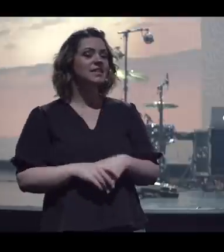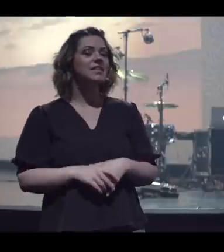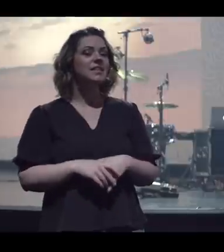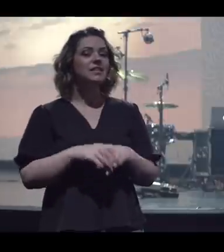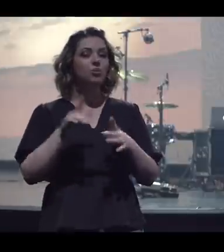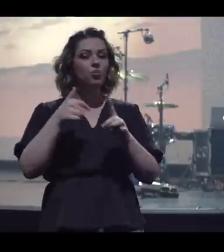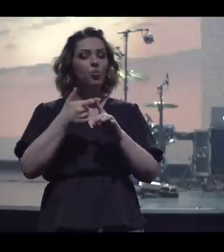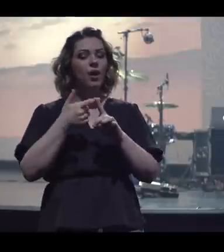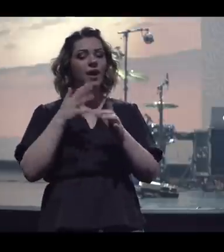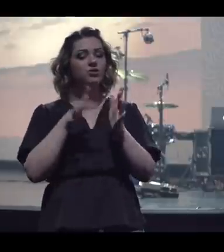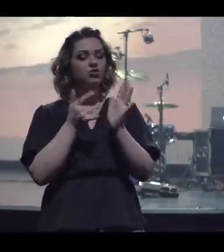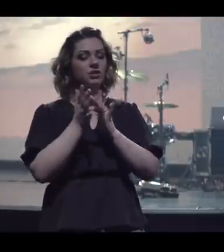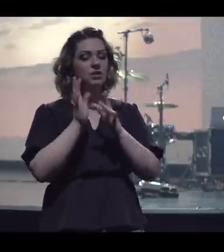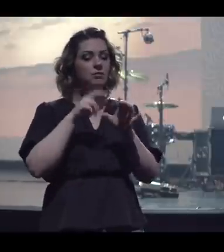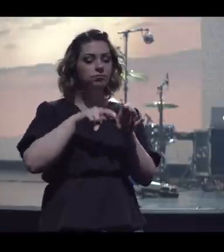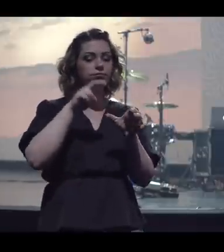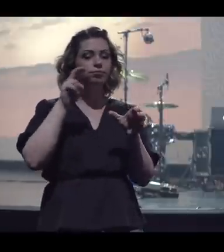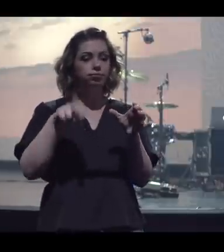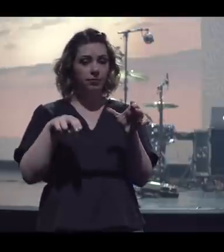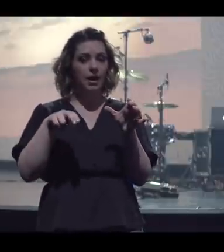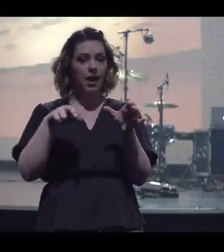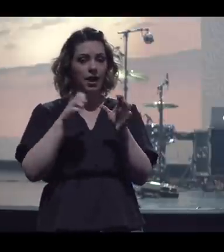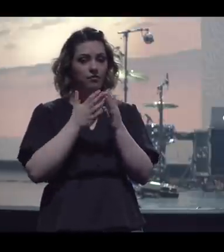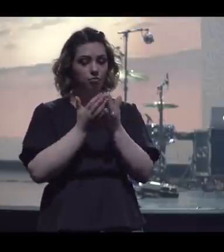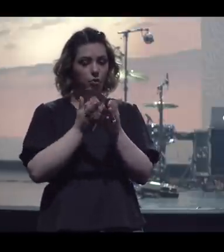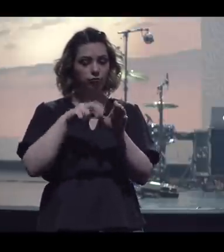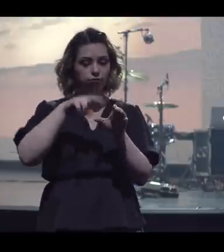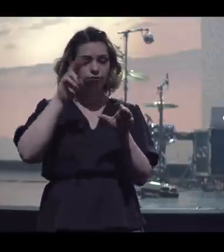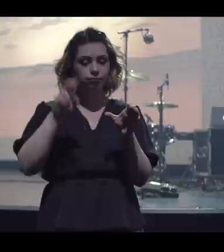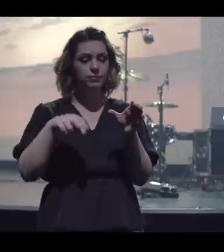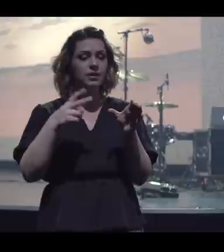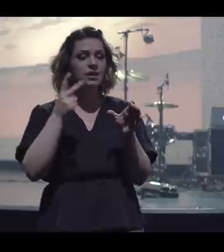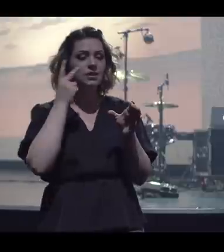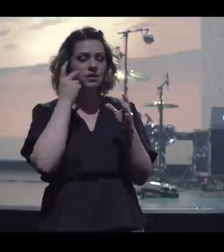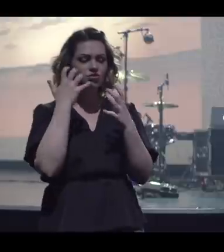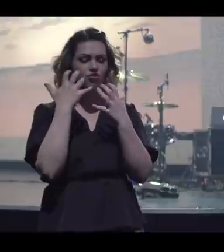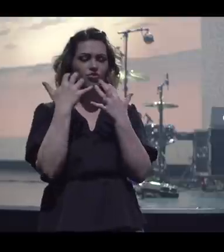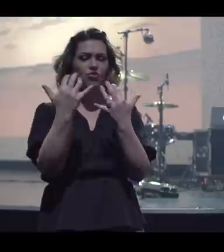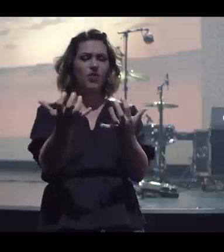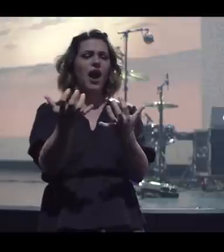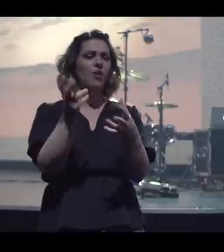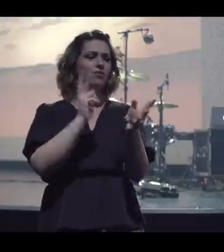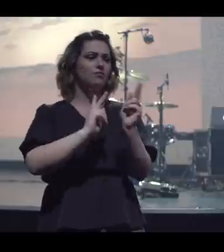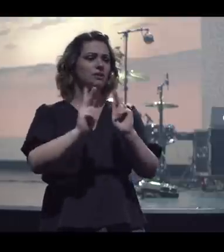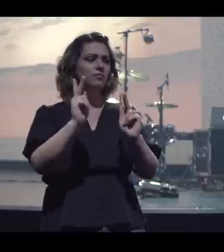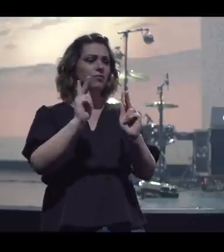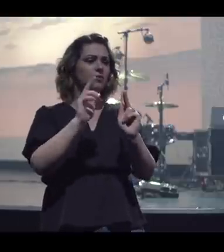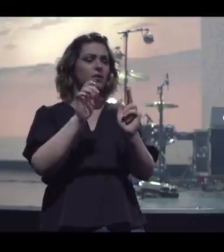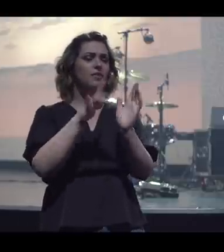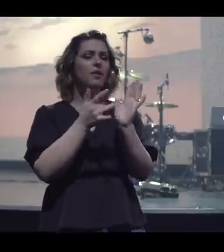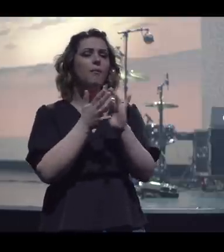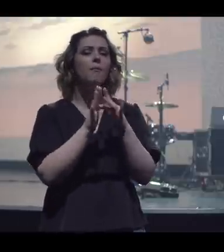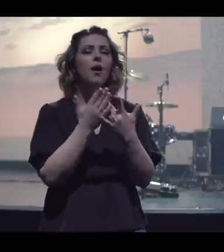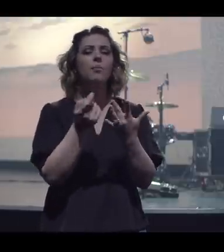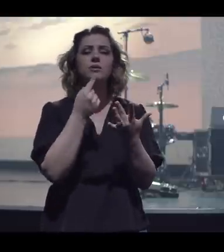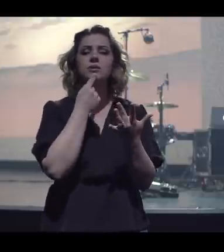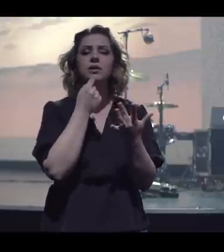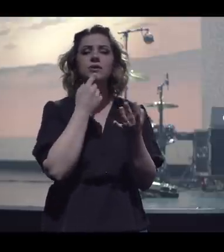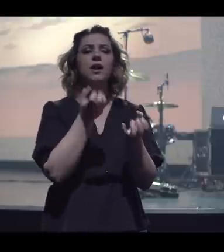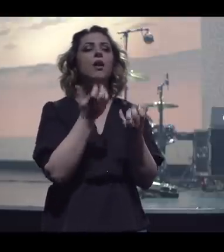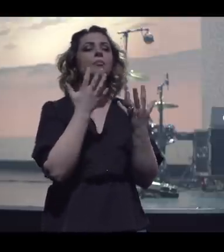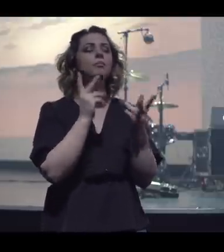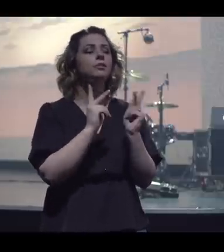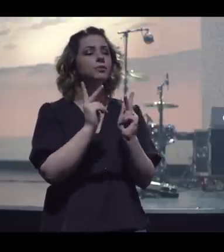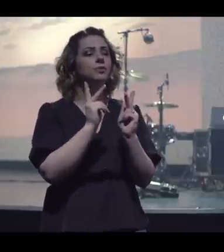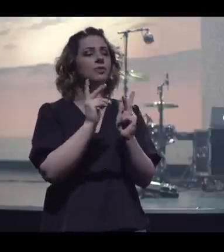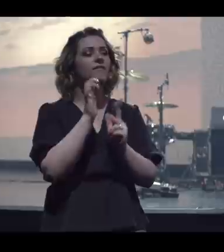out of the boat, he pulls up to the shore, steps onto the shore. He sees a crowd of people. The Bible says it was